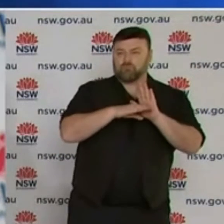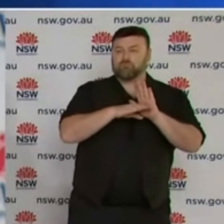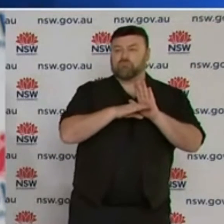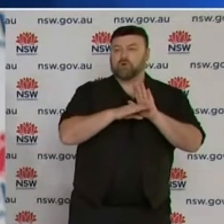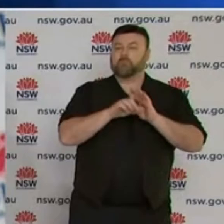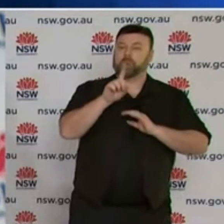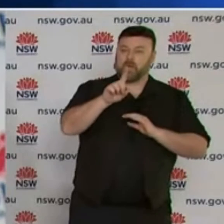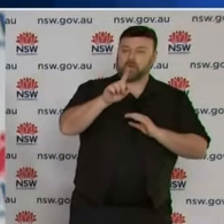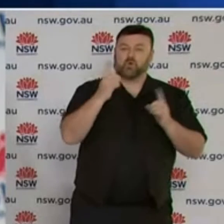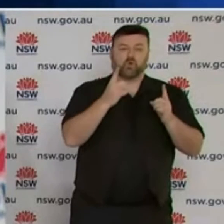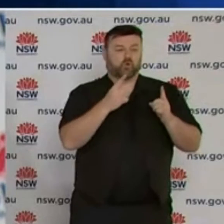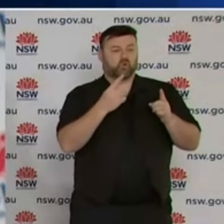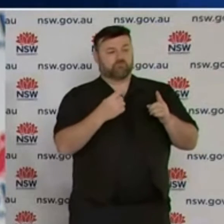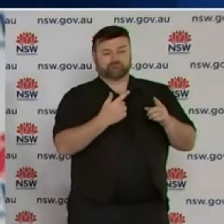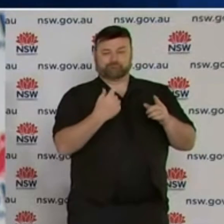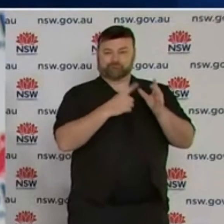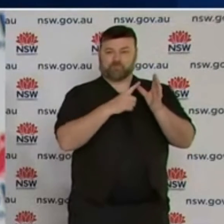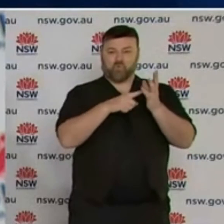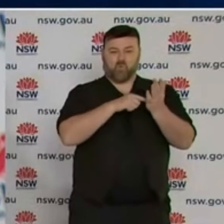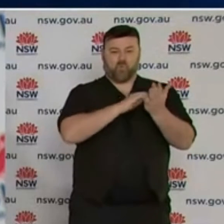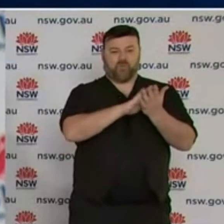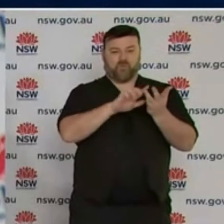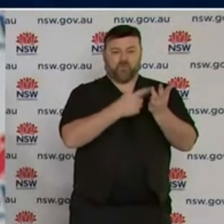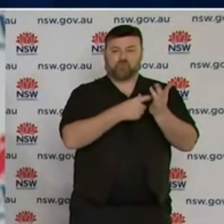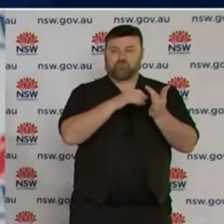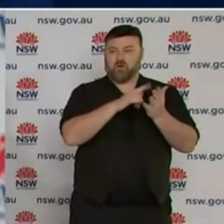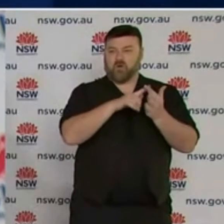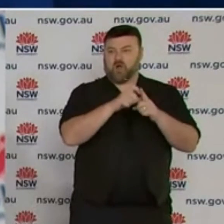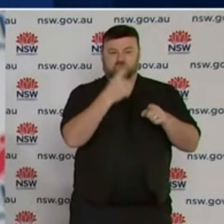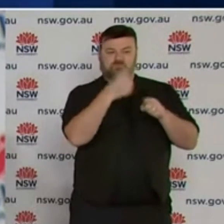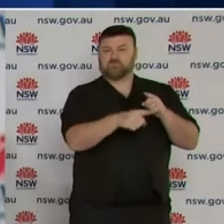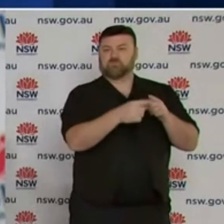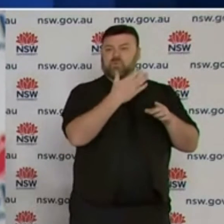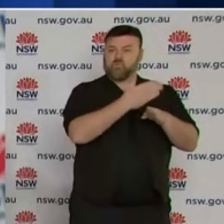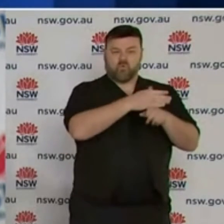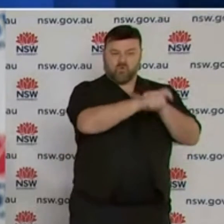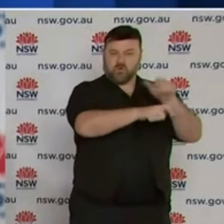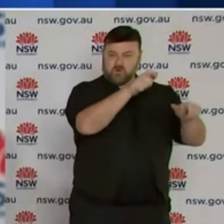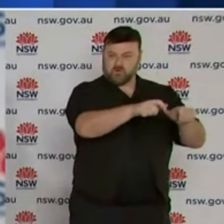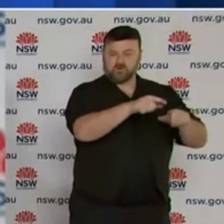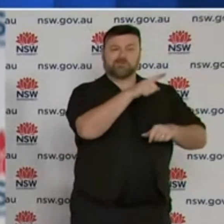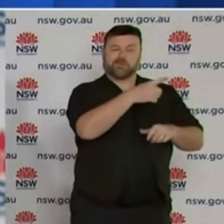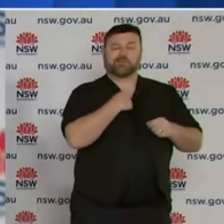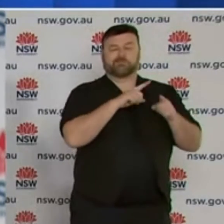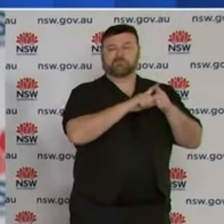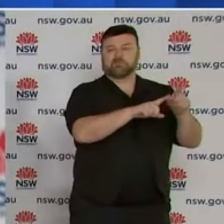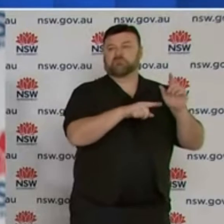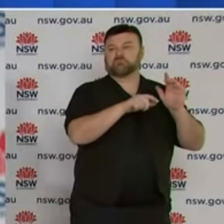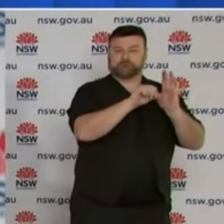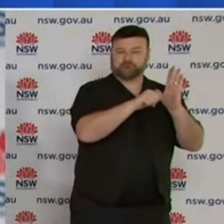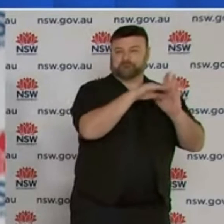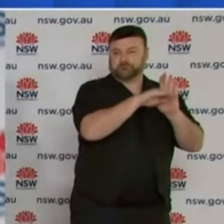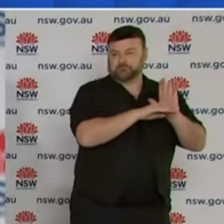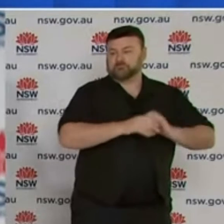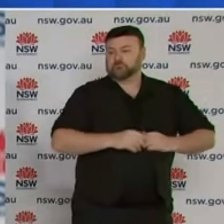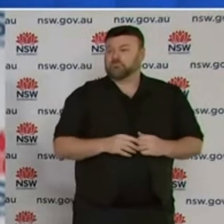the health advice that was provided to us, based on the fact with the high rates of vaccination, and also the fact that in some of those areas of concern we have